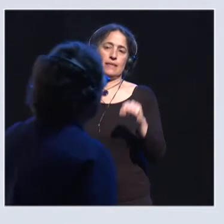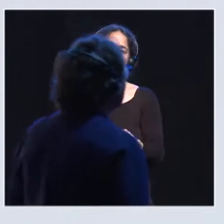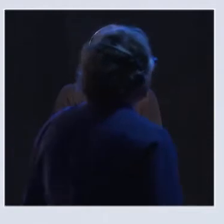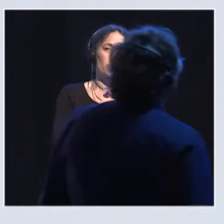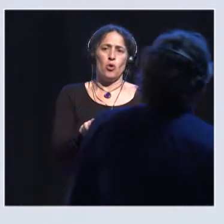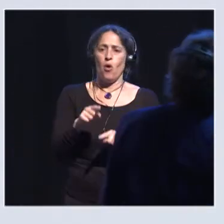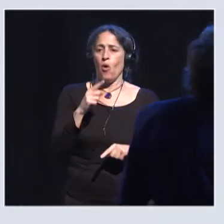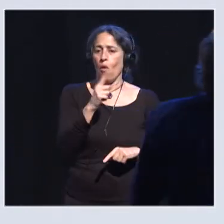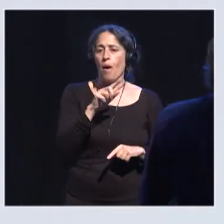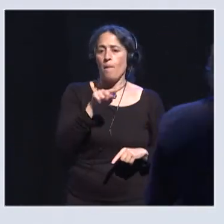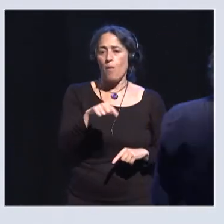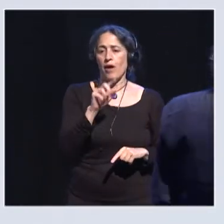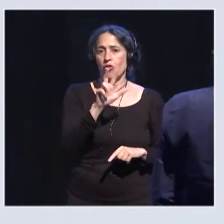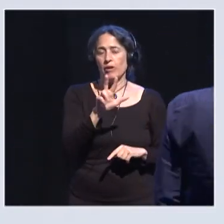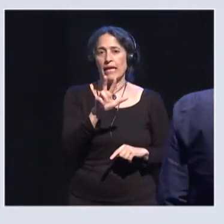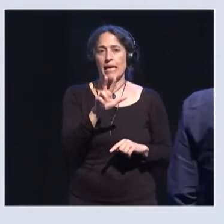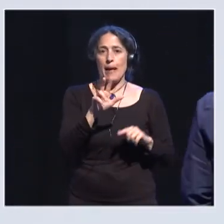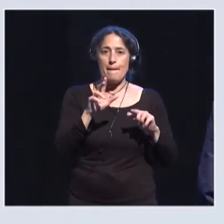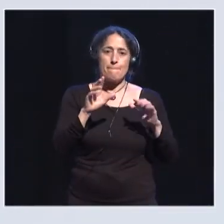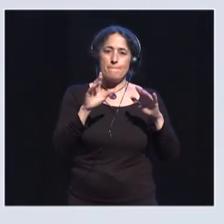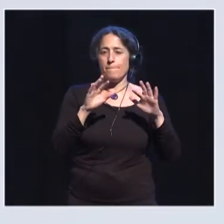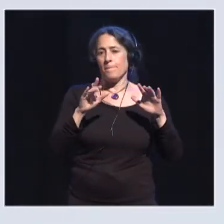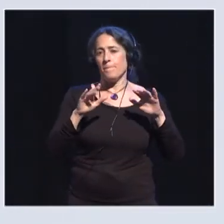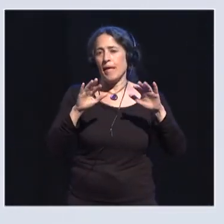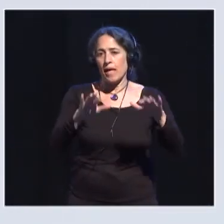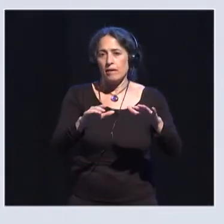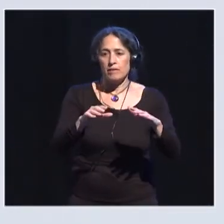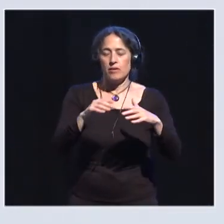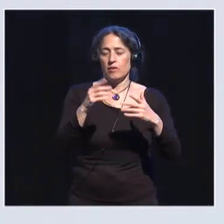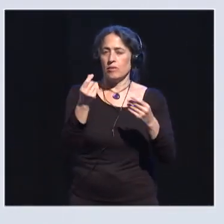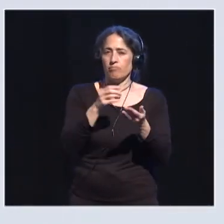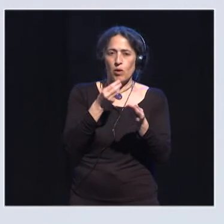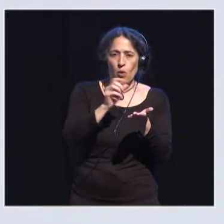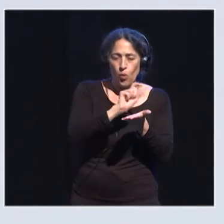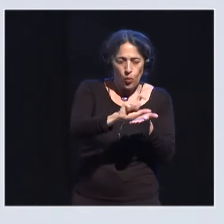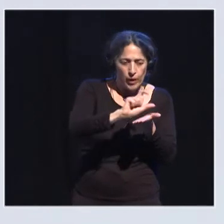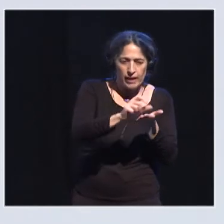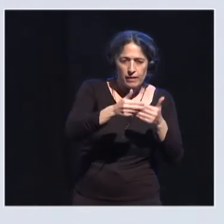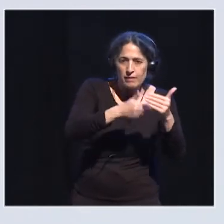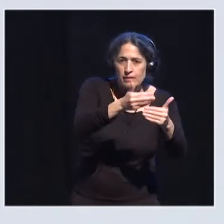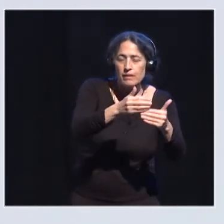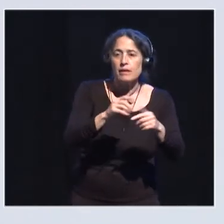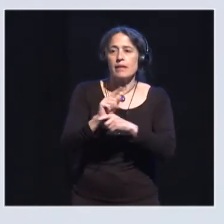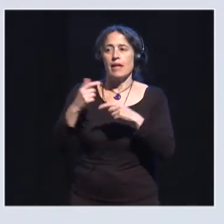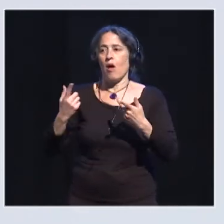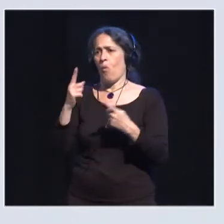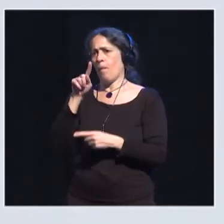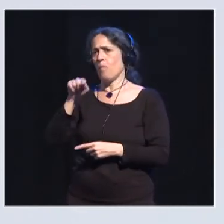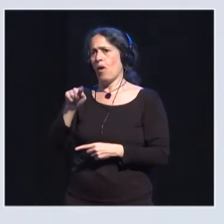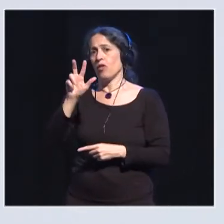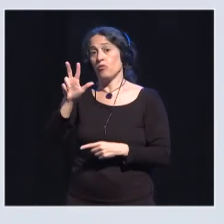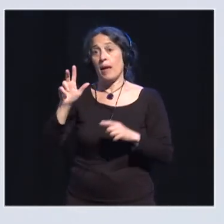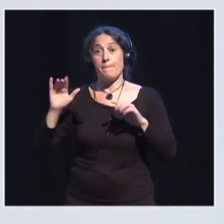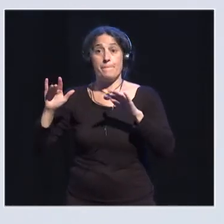is 1.3 million inhabitants. Many years ago, already we figured out that thanks to